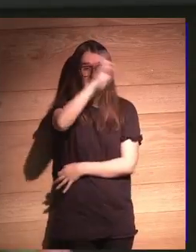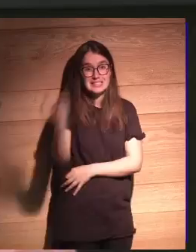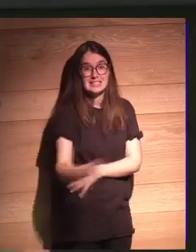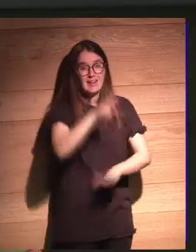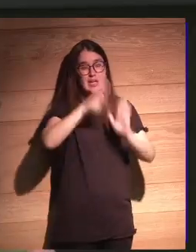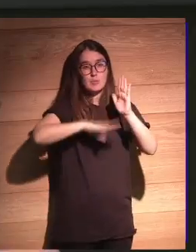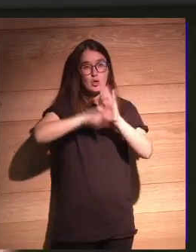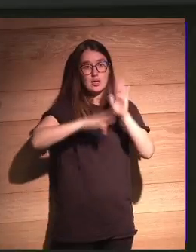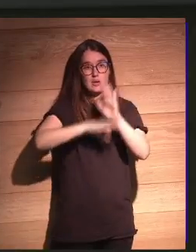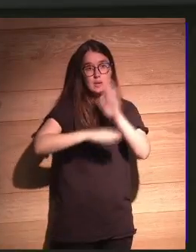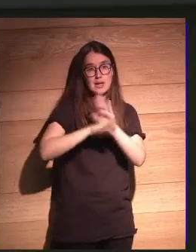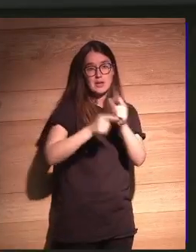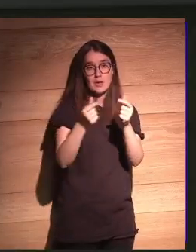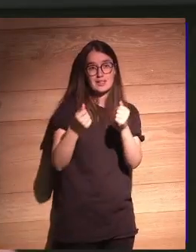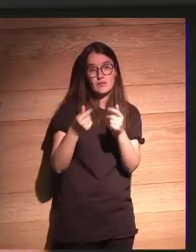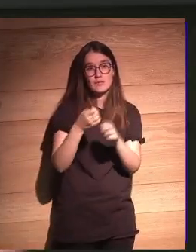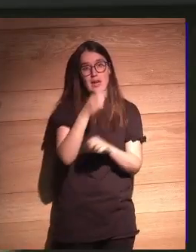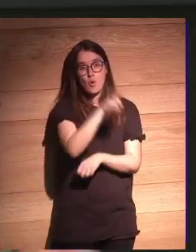debt, exchange